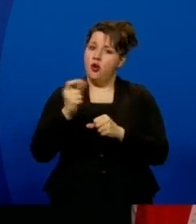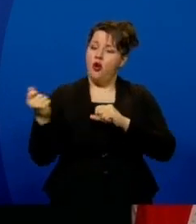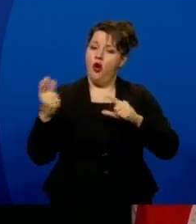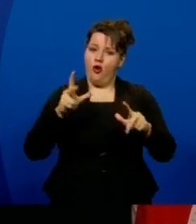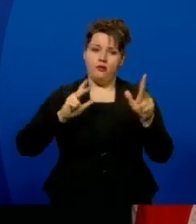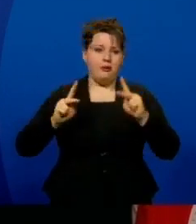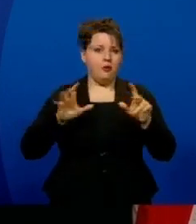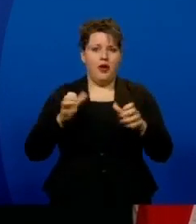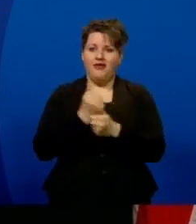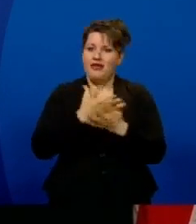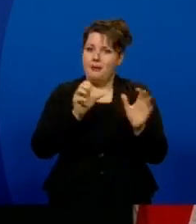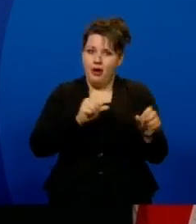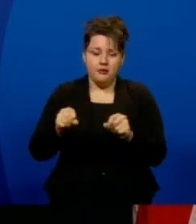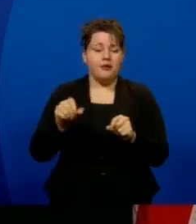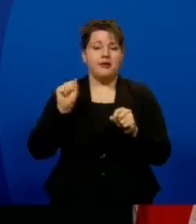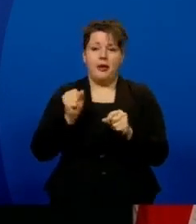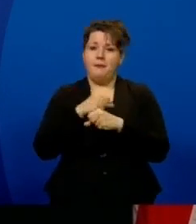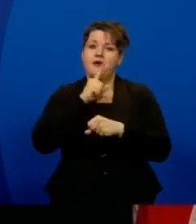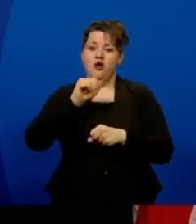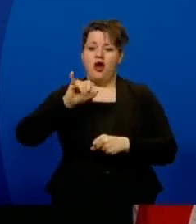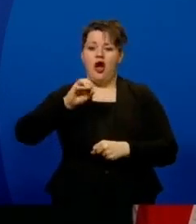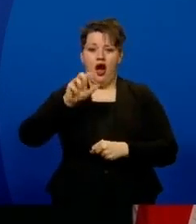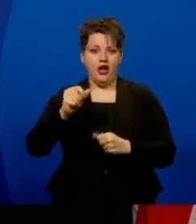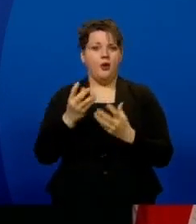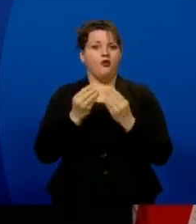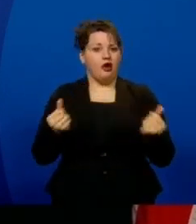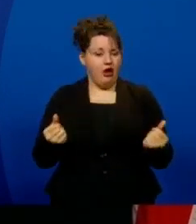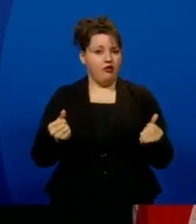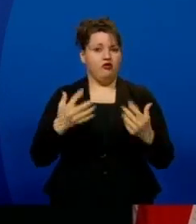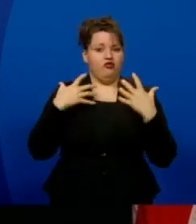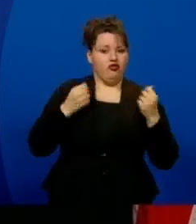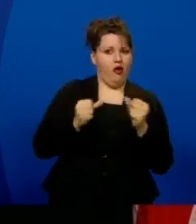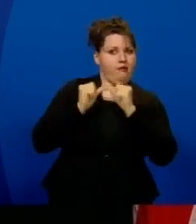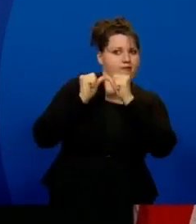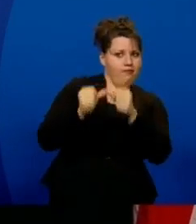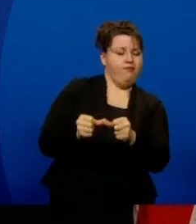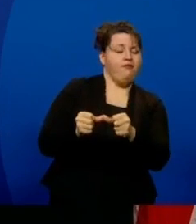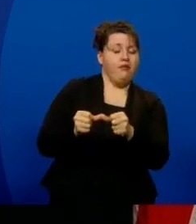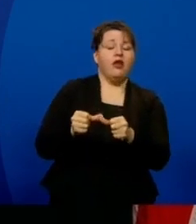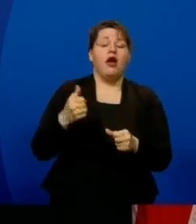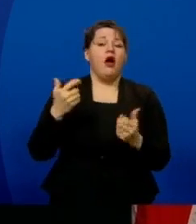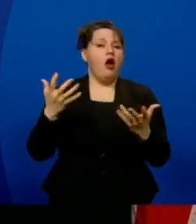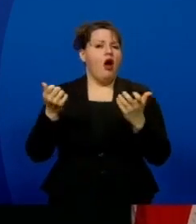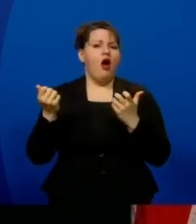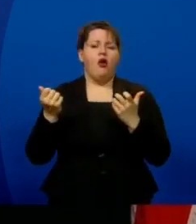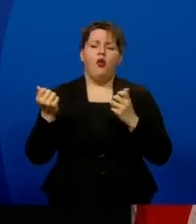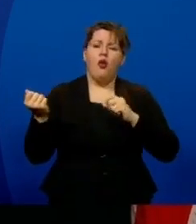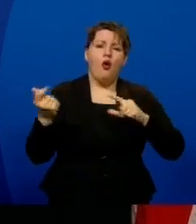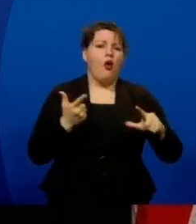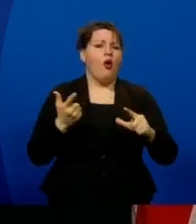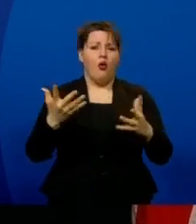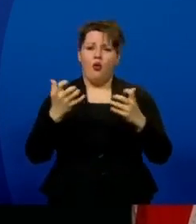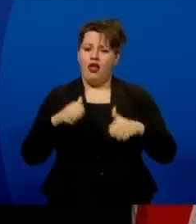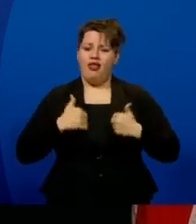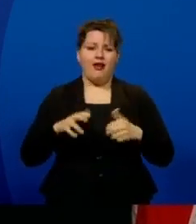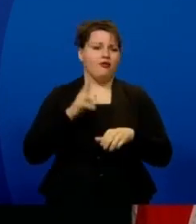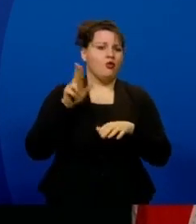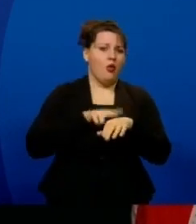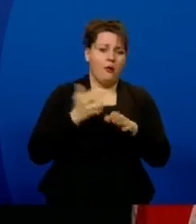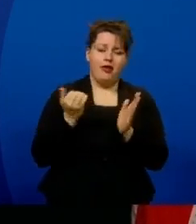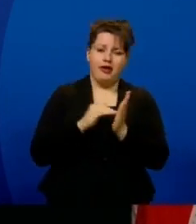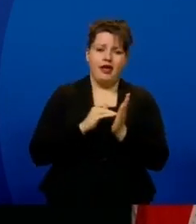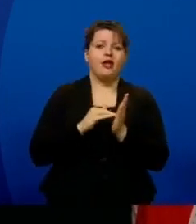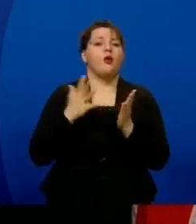recovery from COVID-19 is both strong and sustainable. We all want life to get back to normal, for our businesses